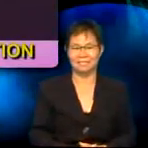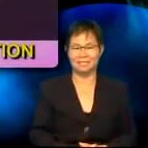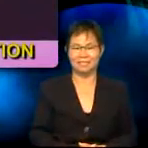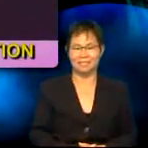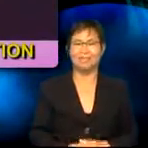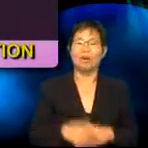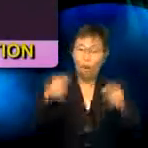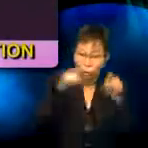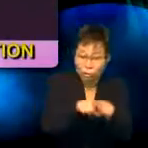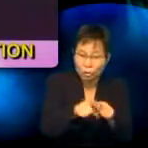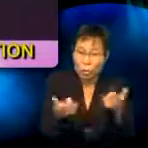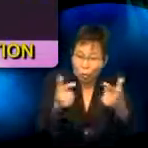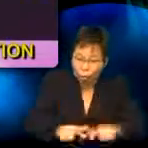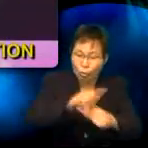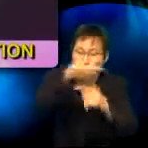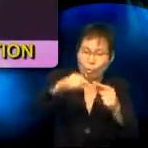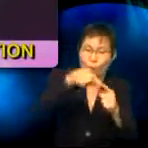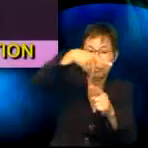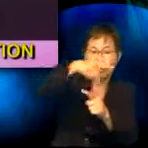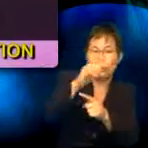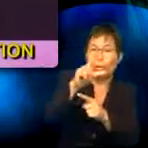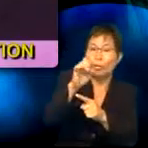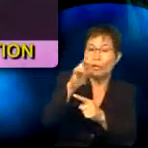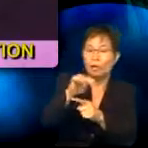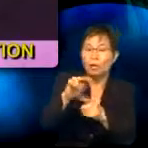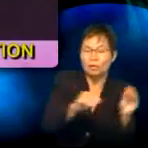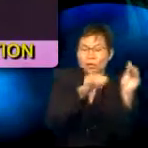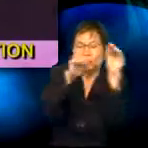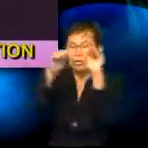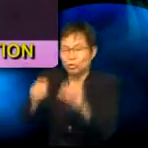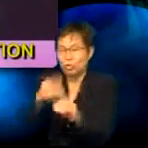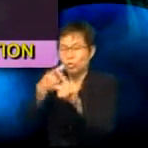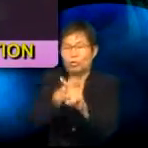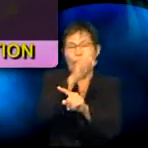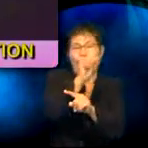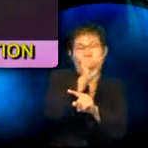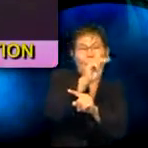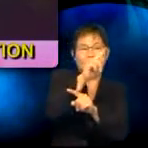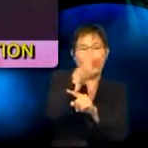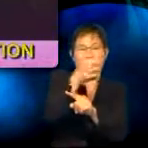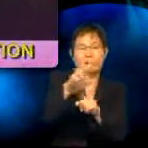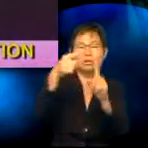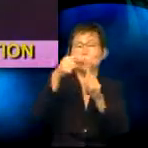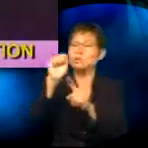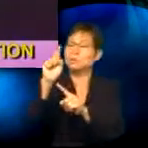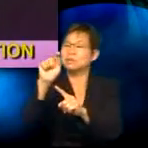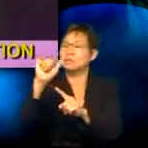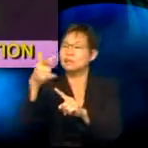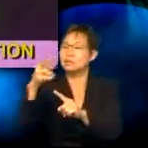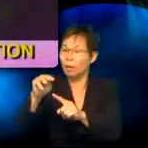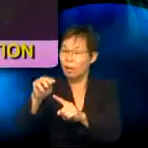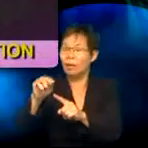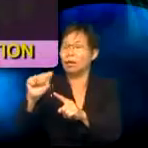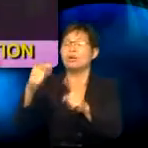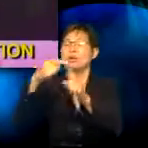It also occurs when pollen grains are transferred from the anther to the stigma of a different